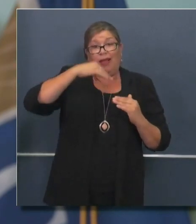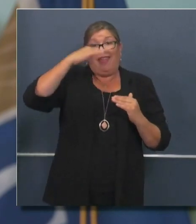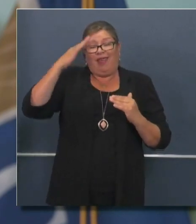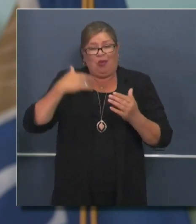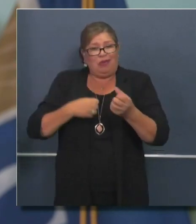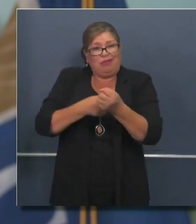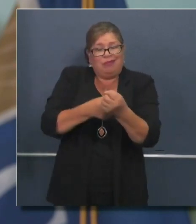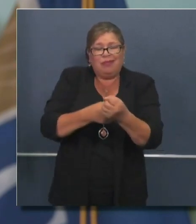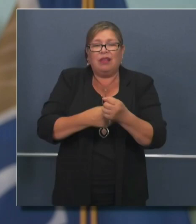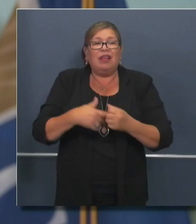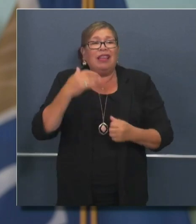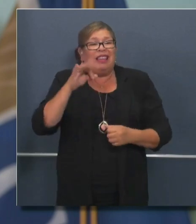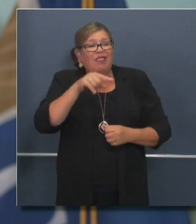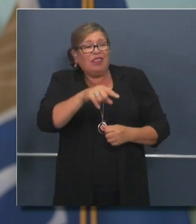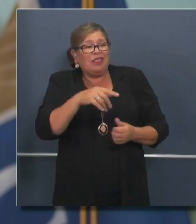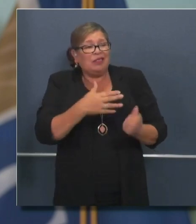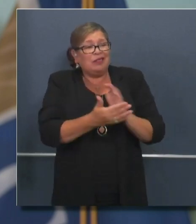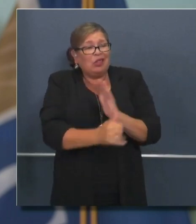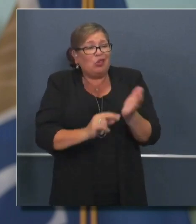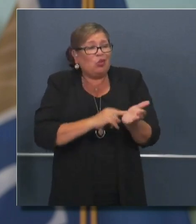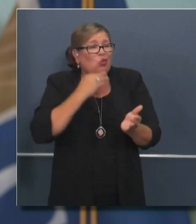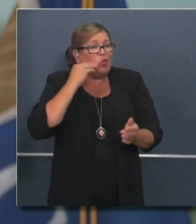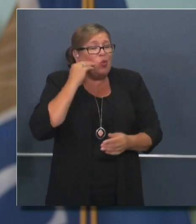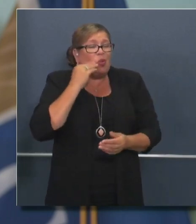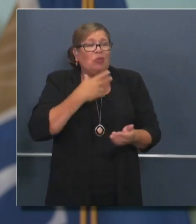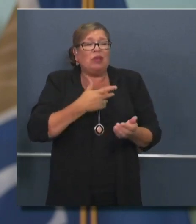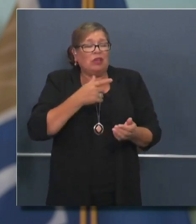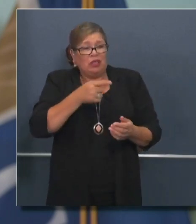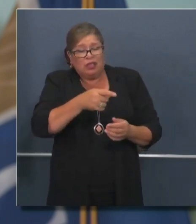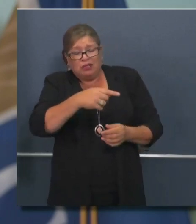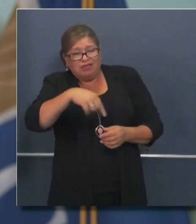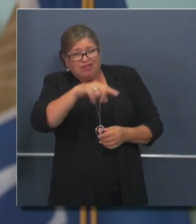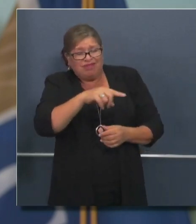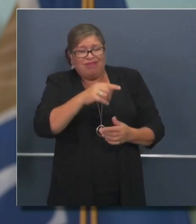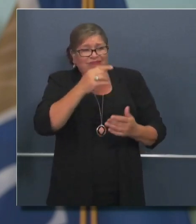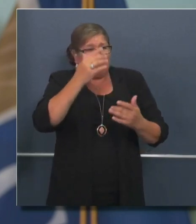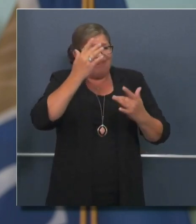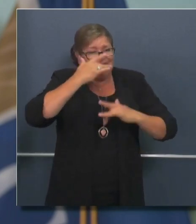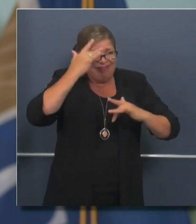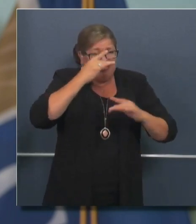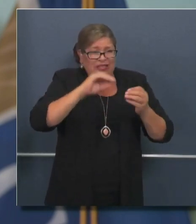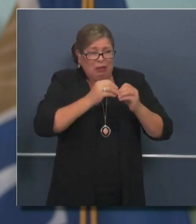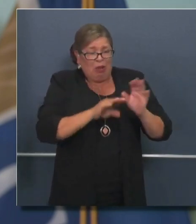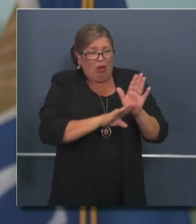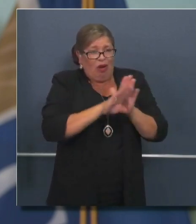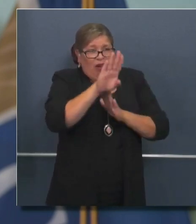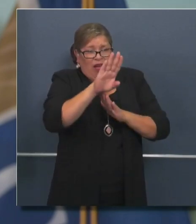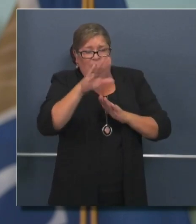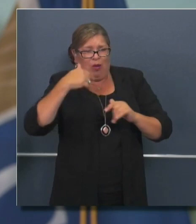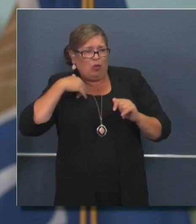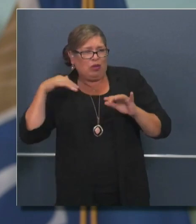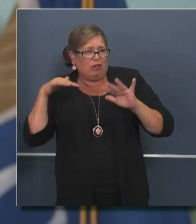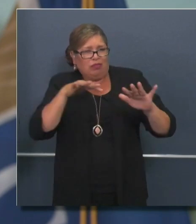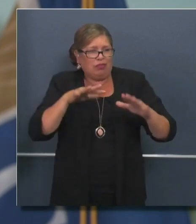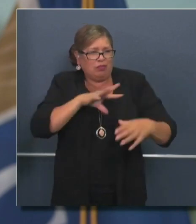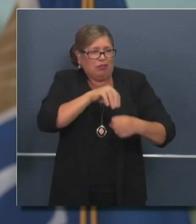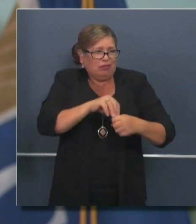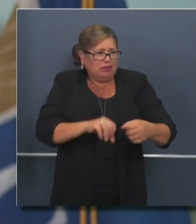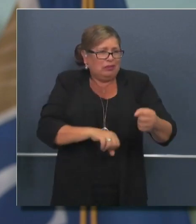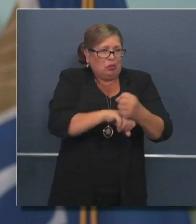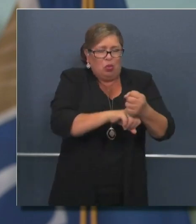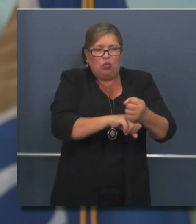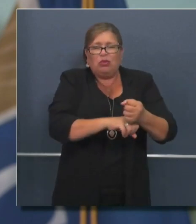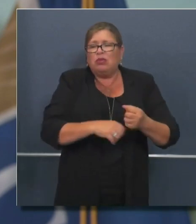meatpacking facilities, what's happened down in Imperial County, what's happening in Lassen are perfect examples of the kinds of areas of engagement,